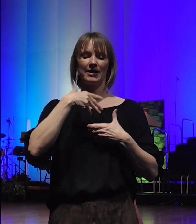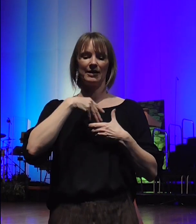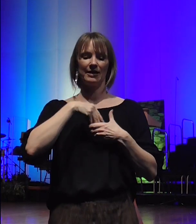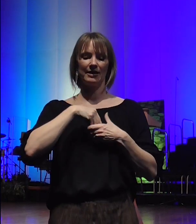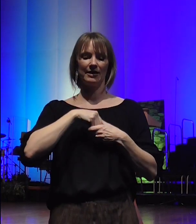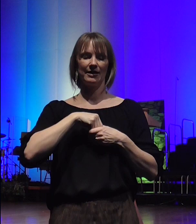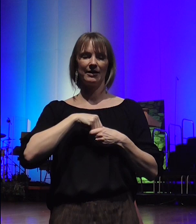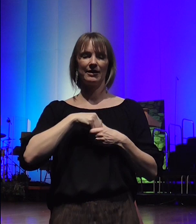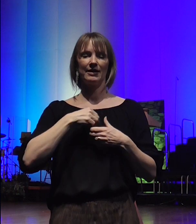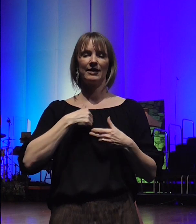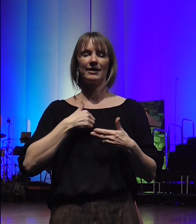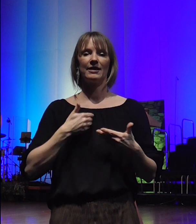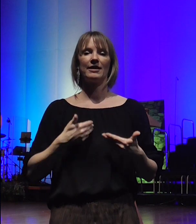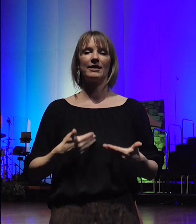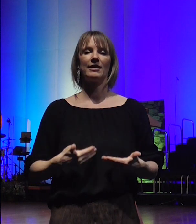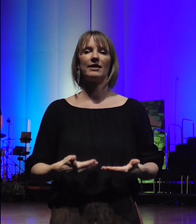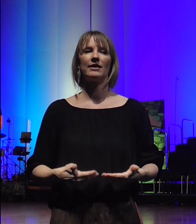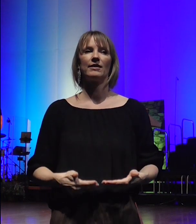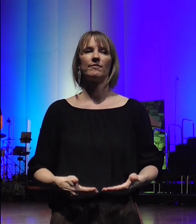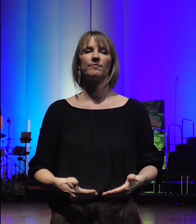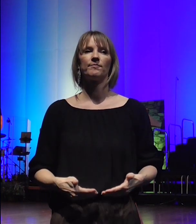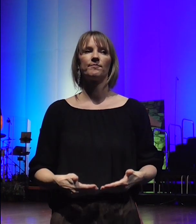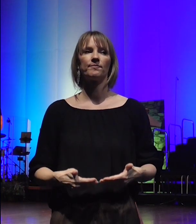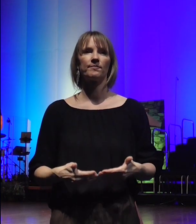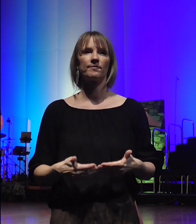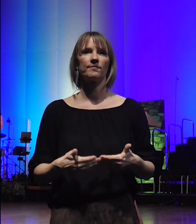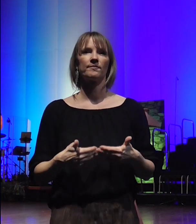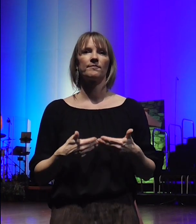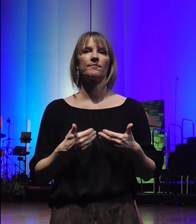In me,